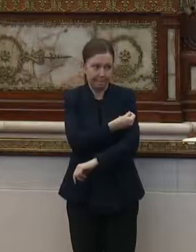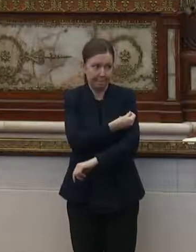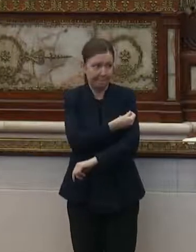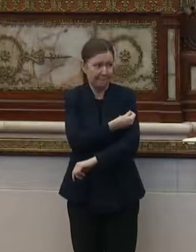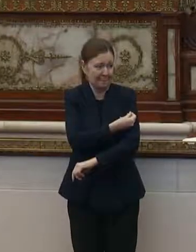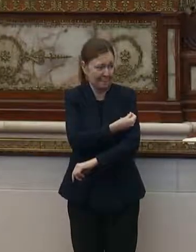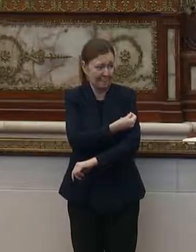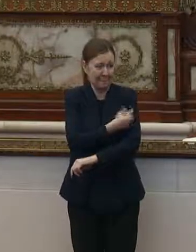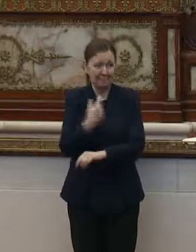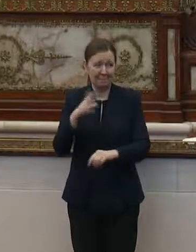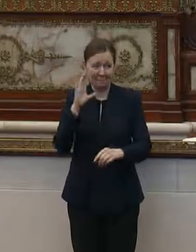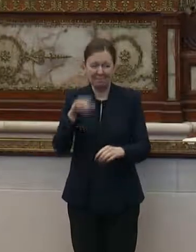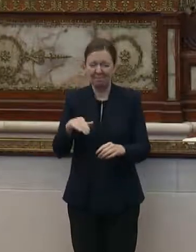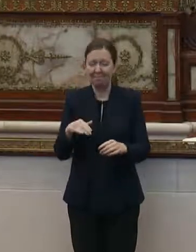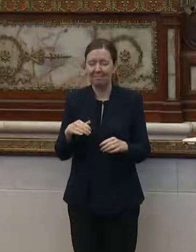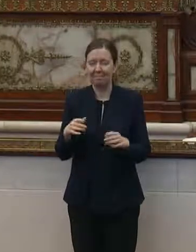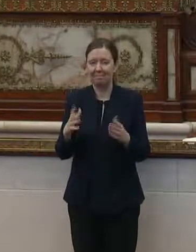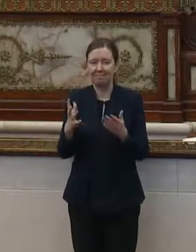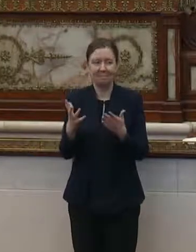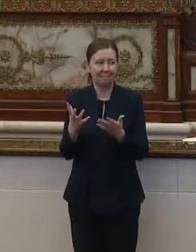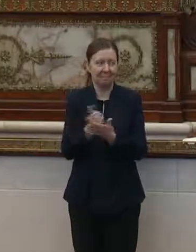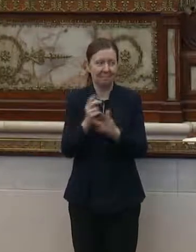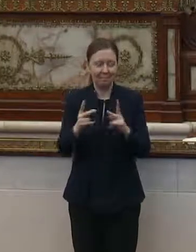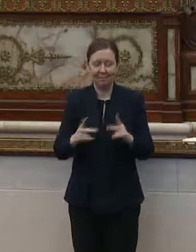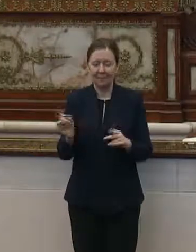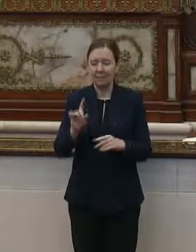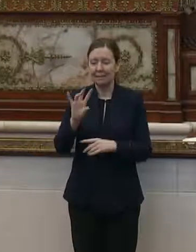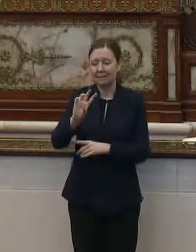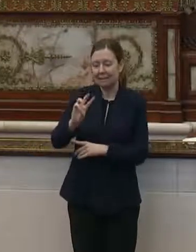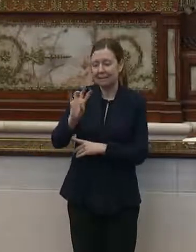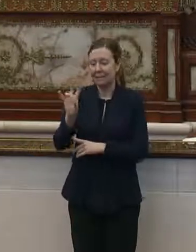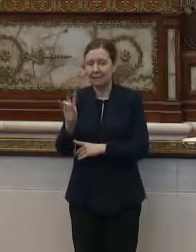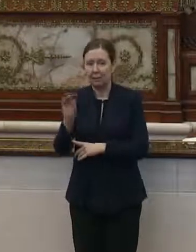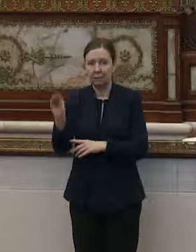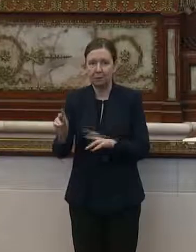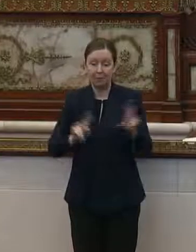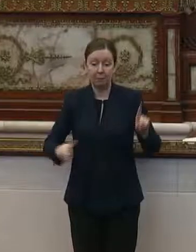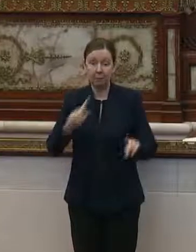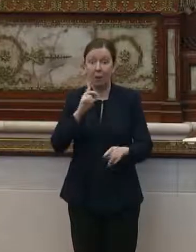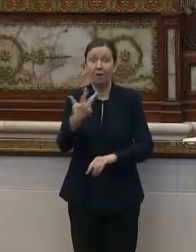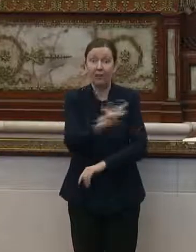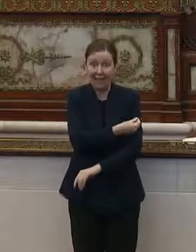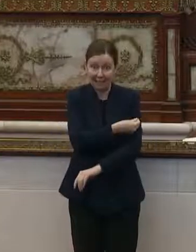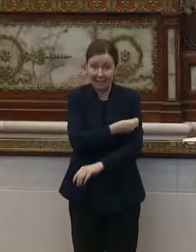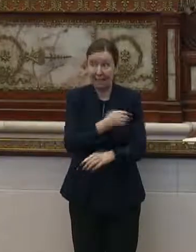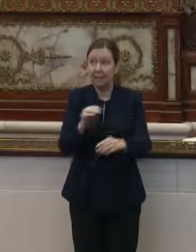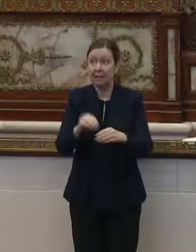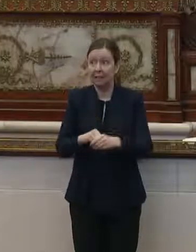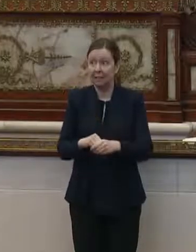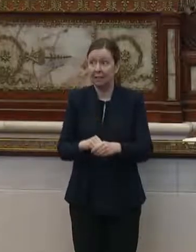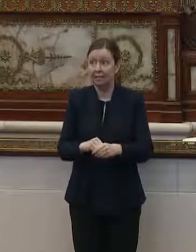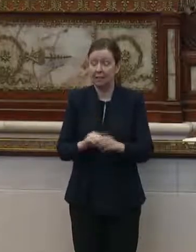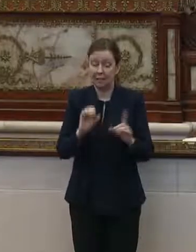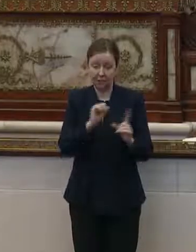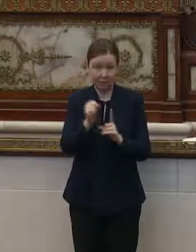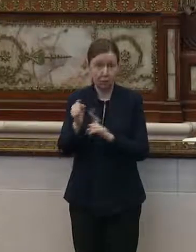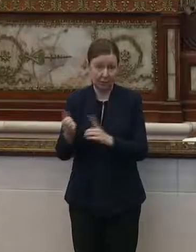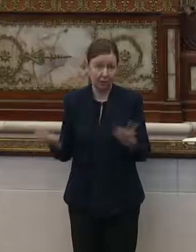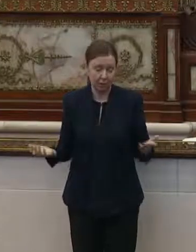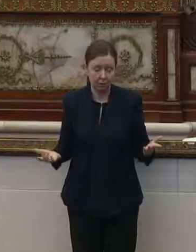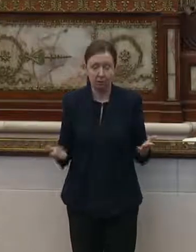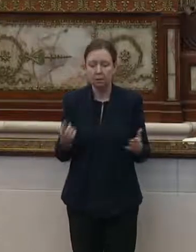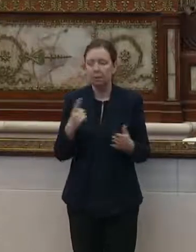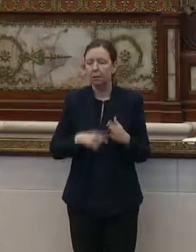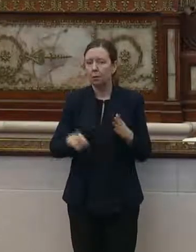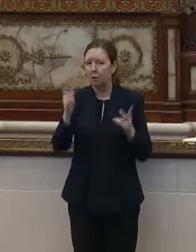and we know that you want to get to a place where 60-70% of the people are vaccinated in a situation. What are